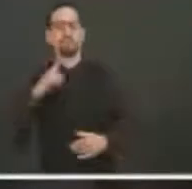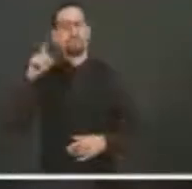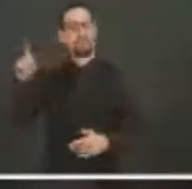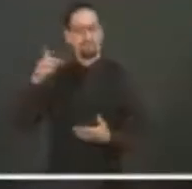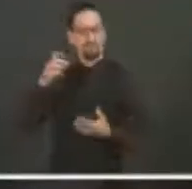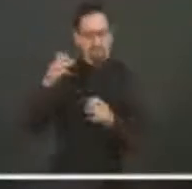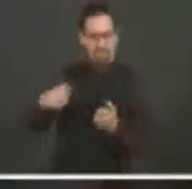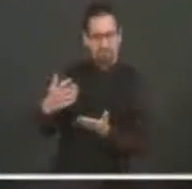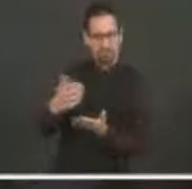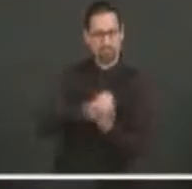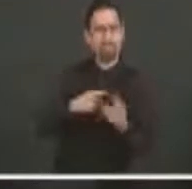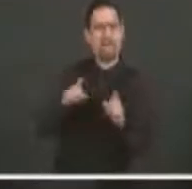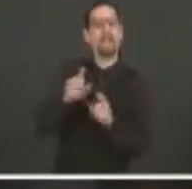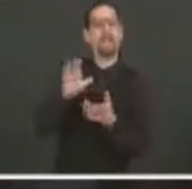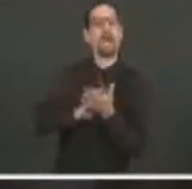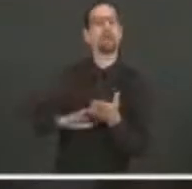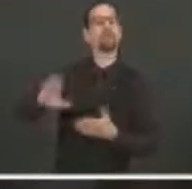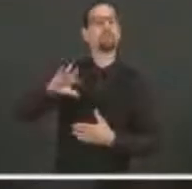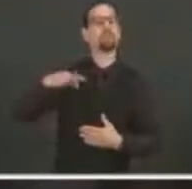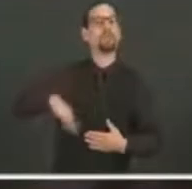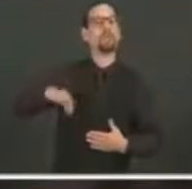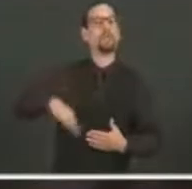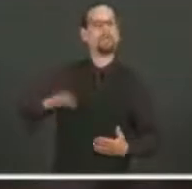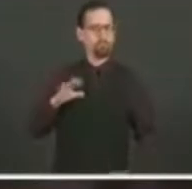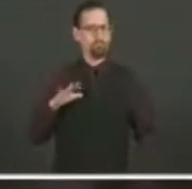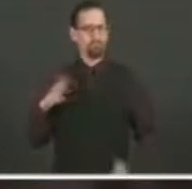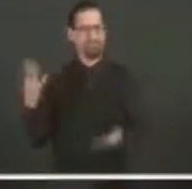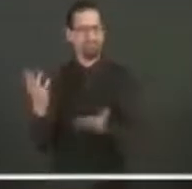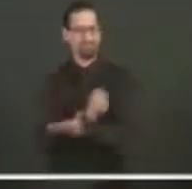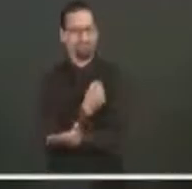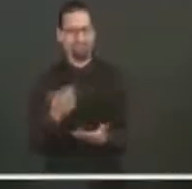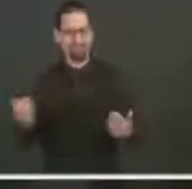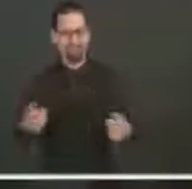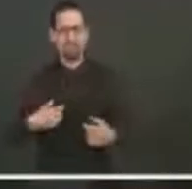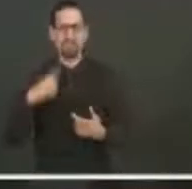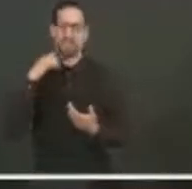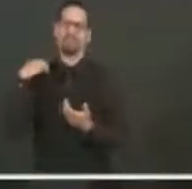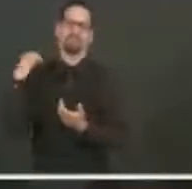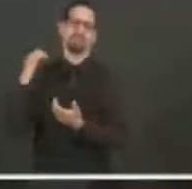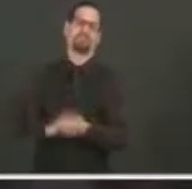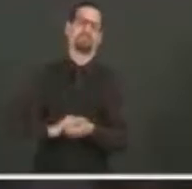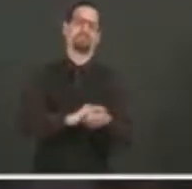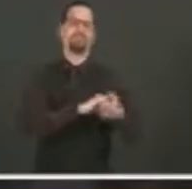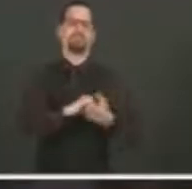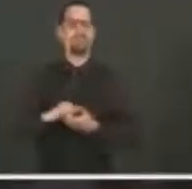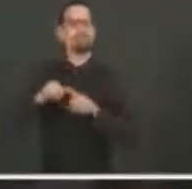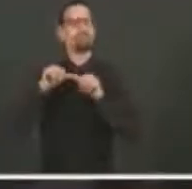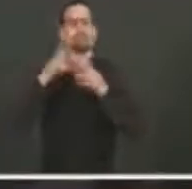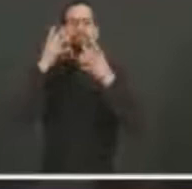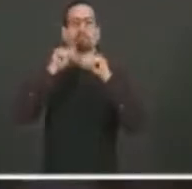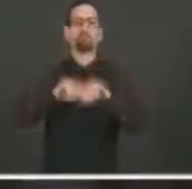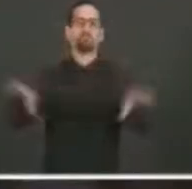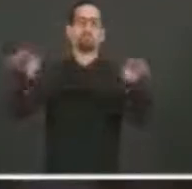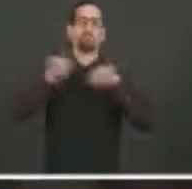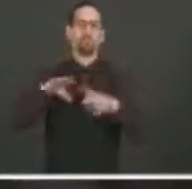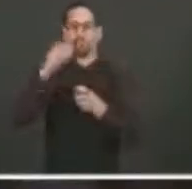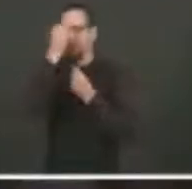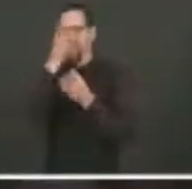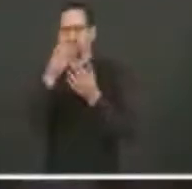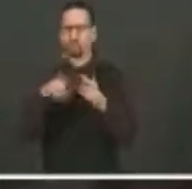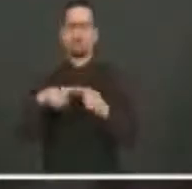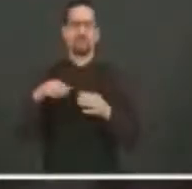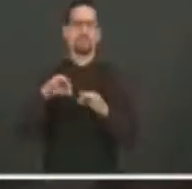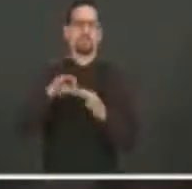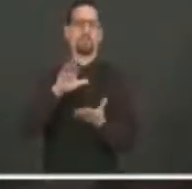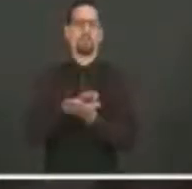be partners and we will keep you informed as we go on. Nosotros aquí estamos para ser sus compañeros, para asegurarse que